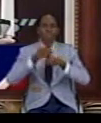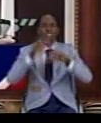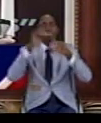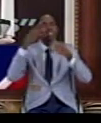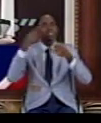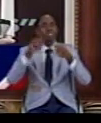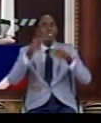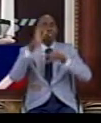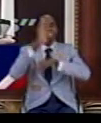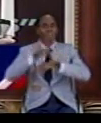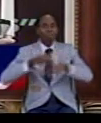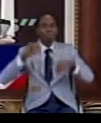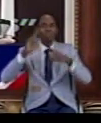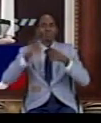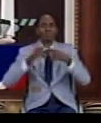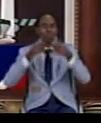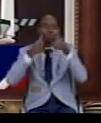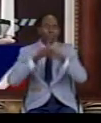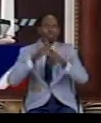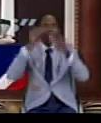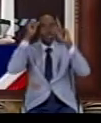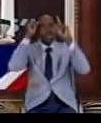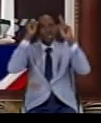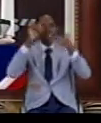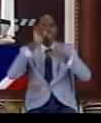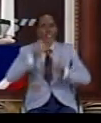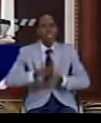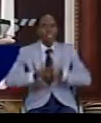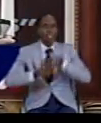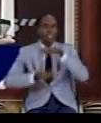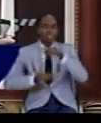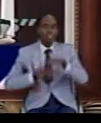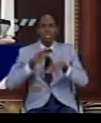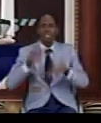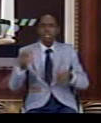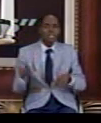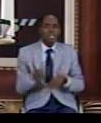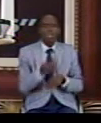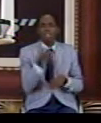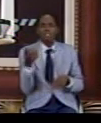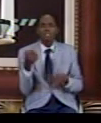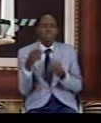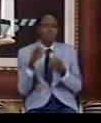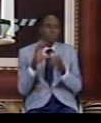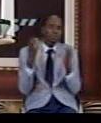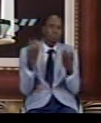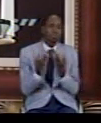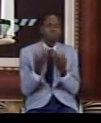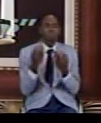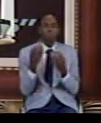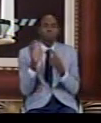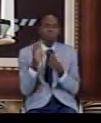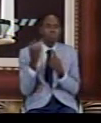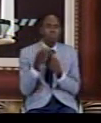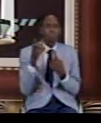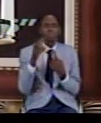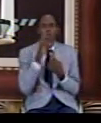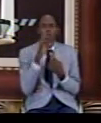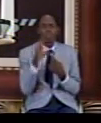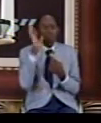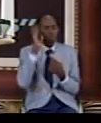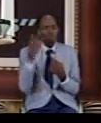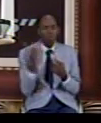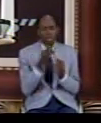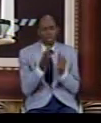follow his steps. And any condition in which you are, you will ask yourself, what would Jesus do in